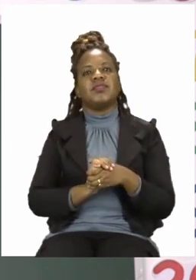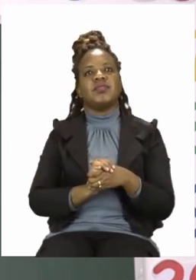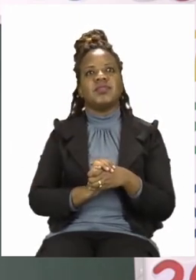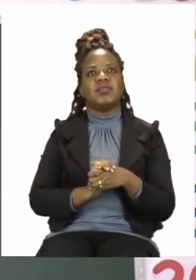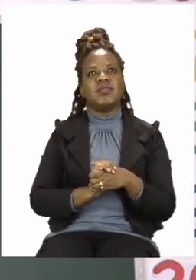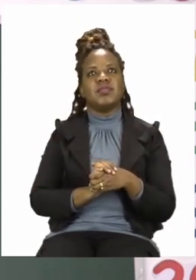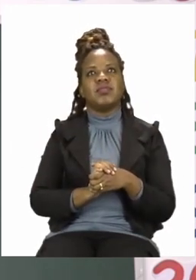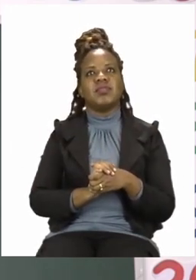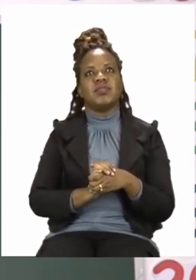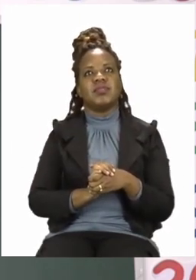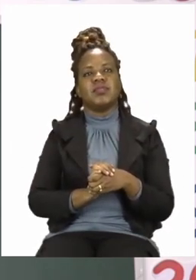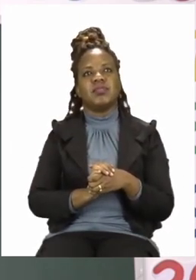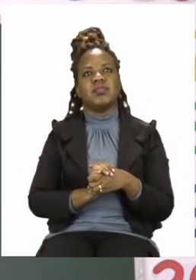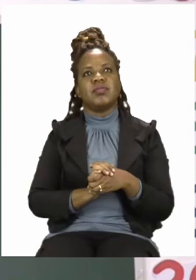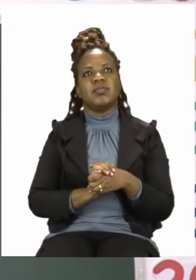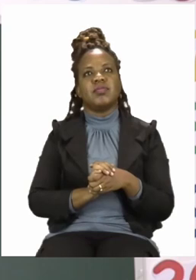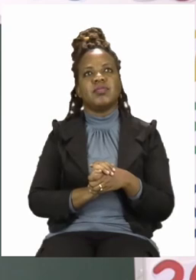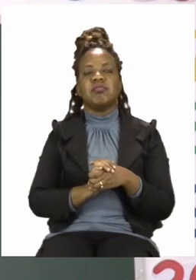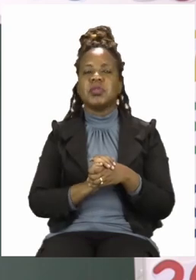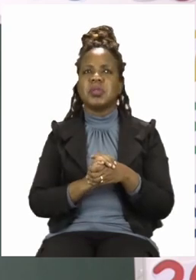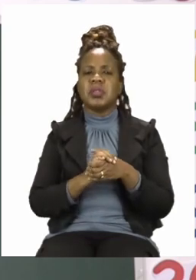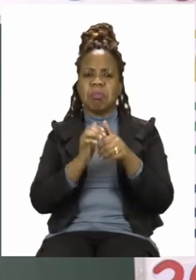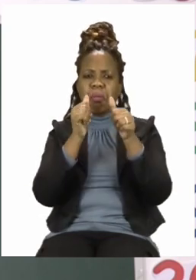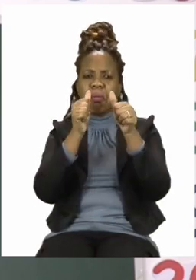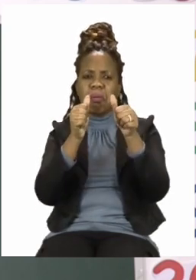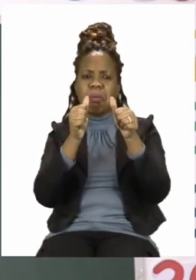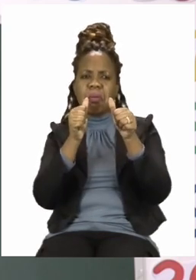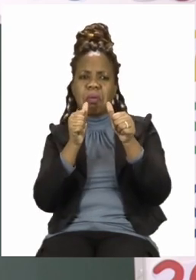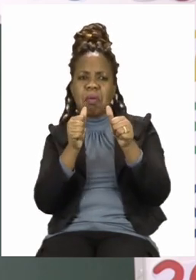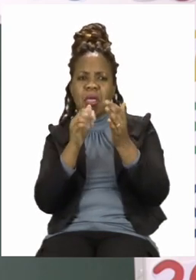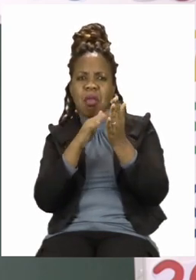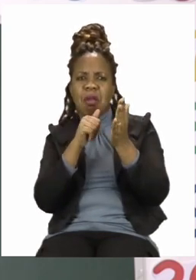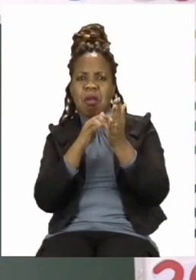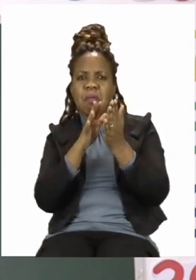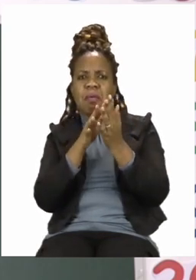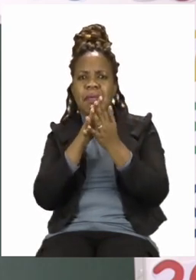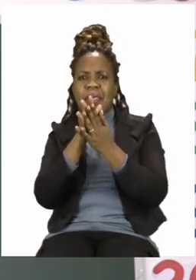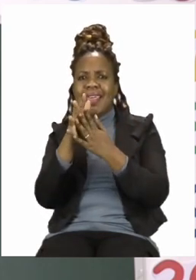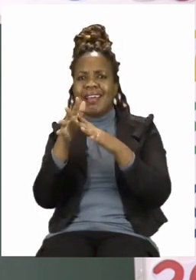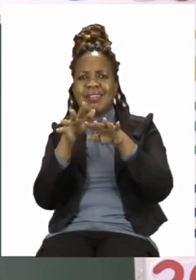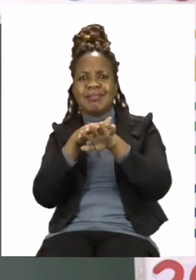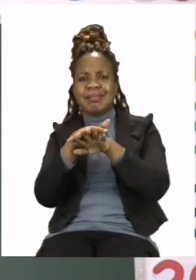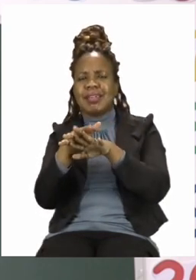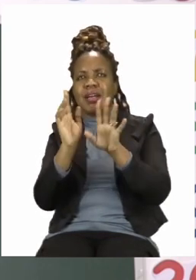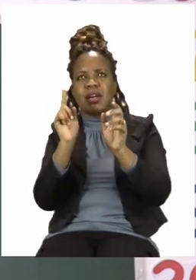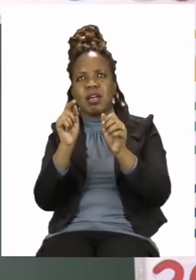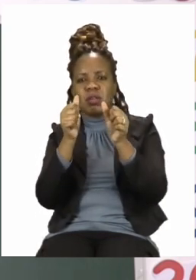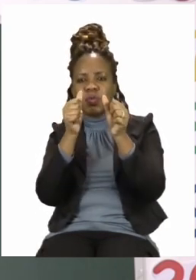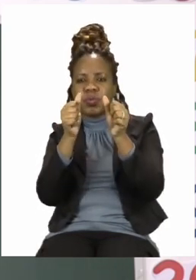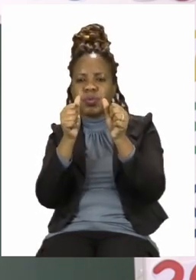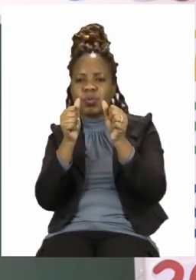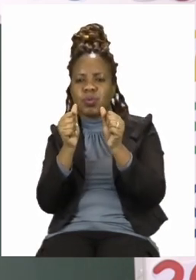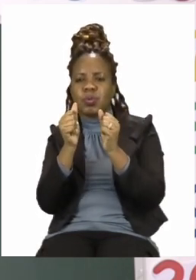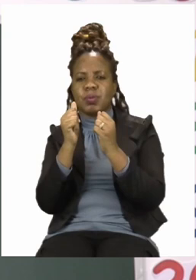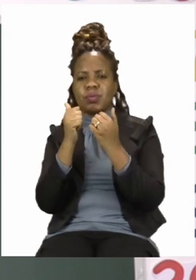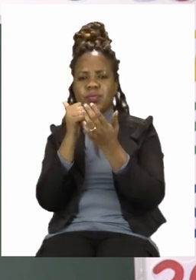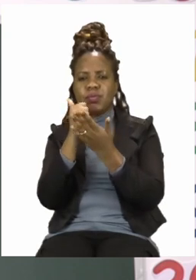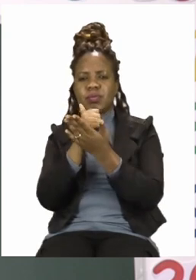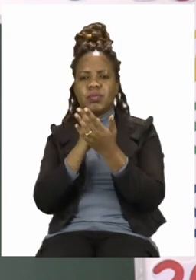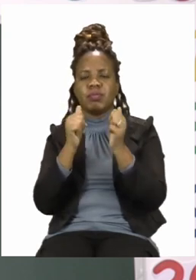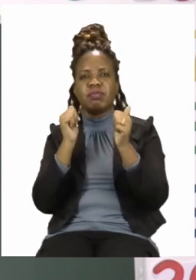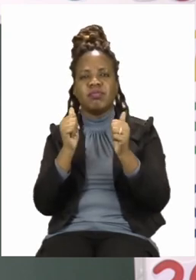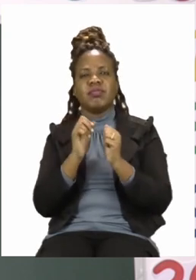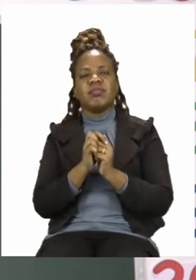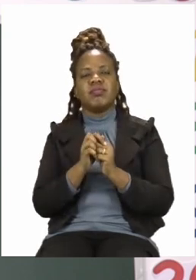Make sure that when you're pasting, you are very careful so that the glue does not end up on your fingers. Take your time with the decade numbers, have